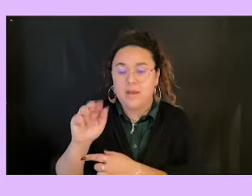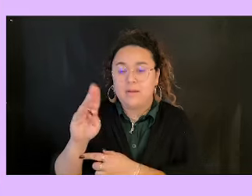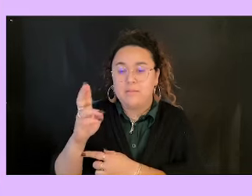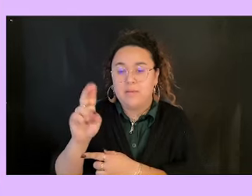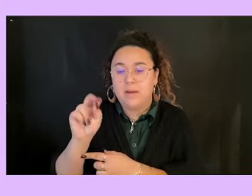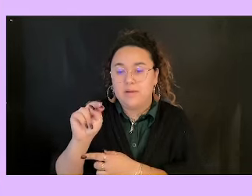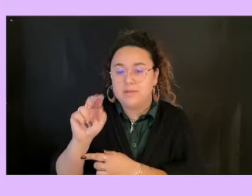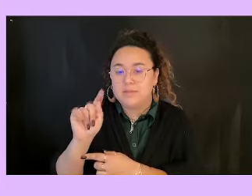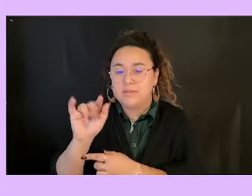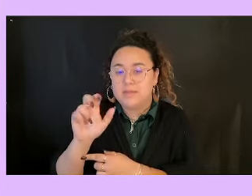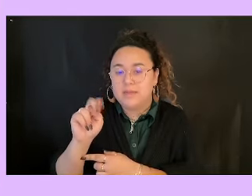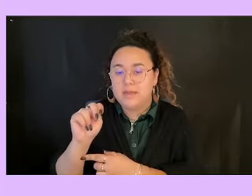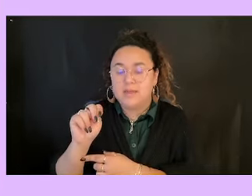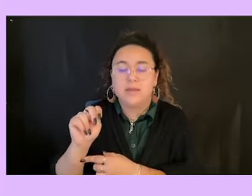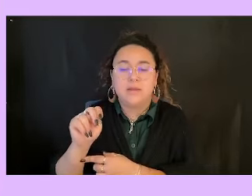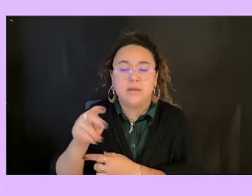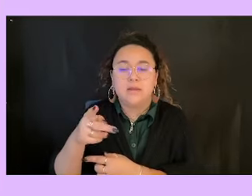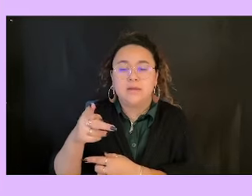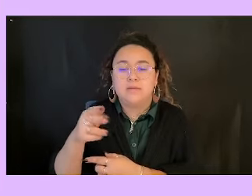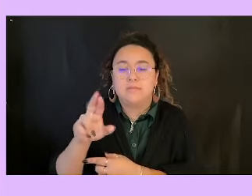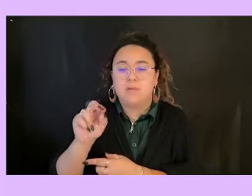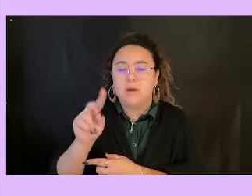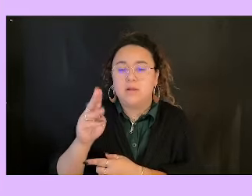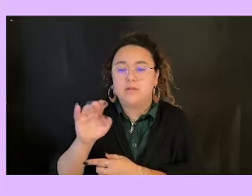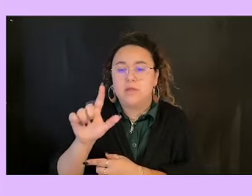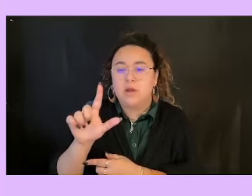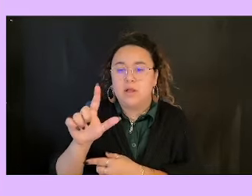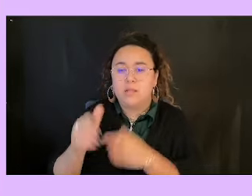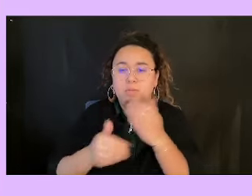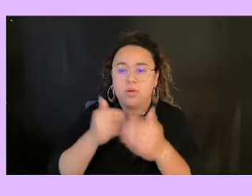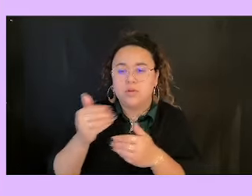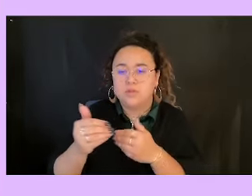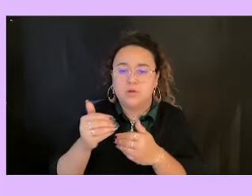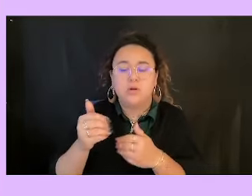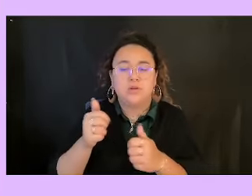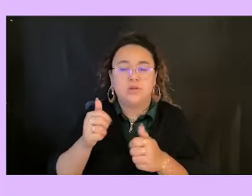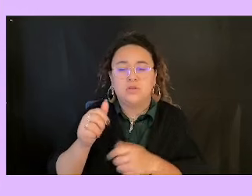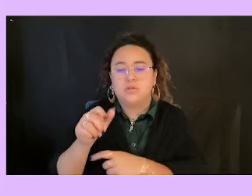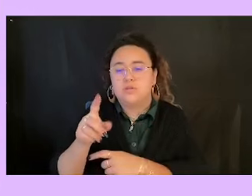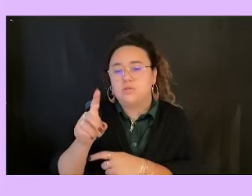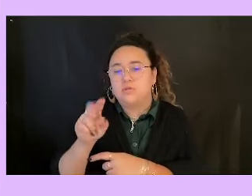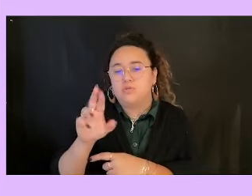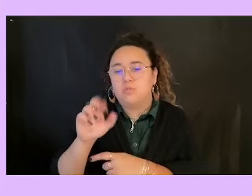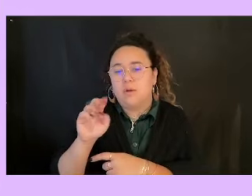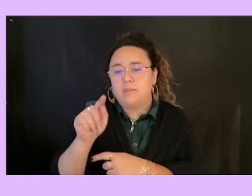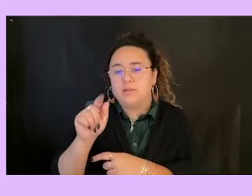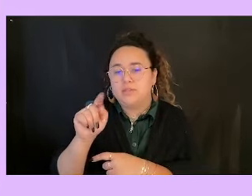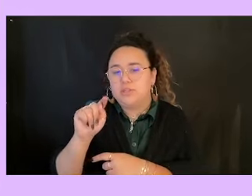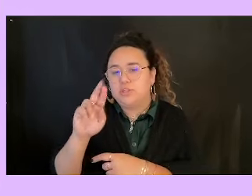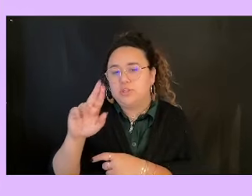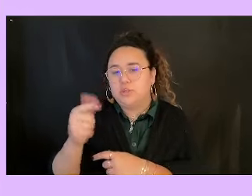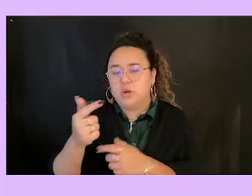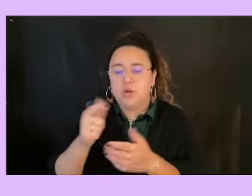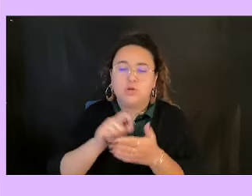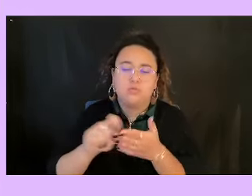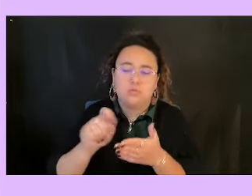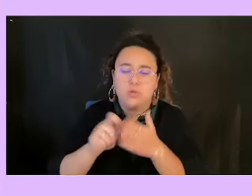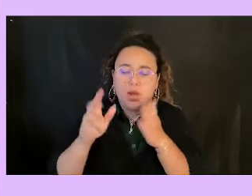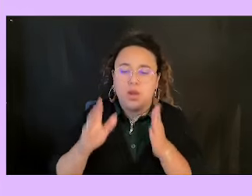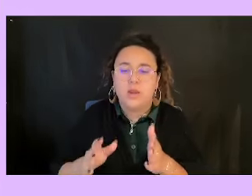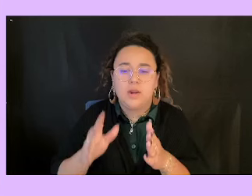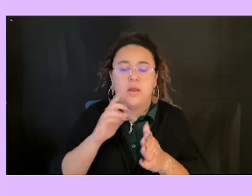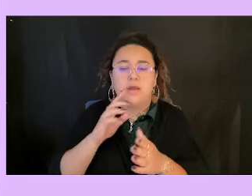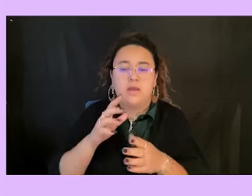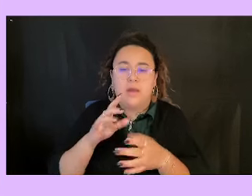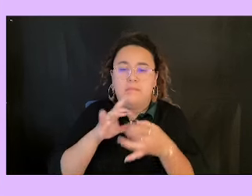is a protosorial dramaturg focused on new work, civic engagement, and anti-oppressive practices. Alana is also